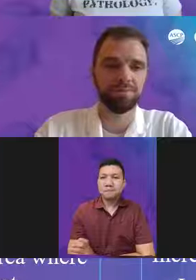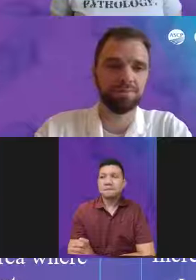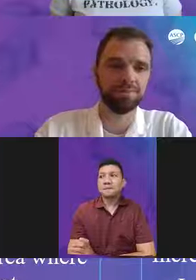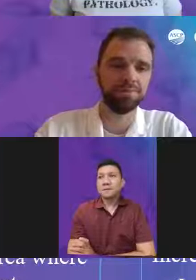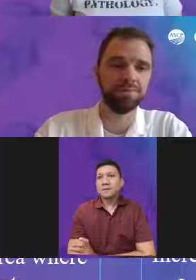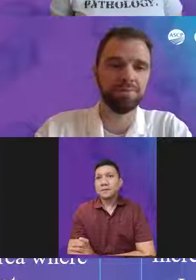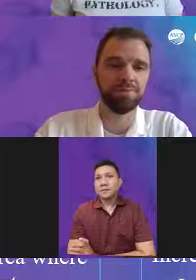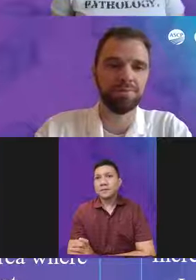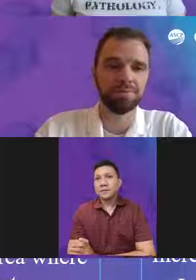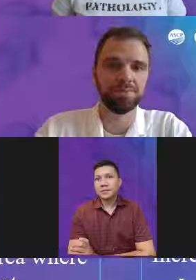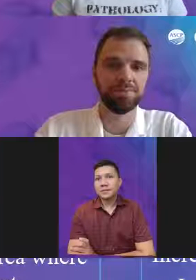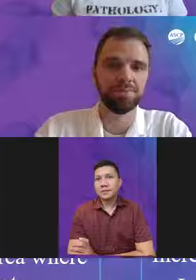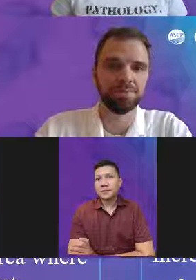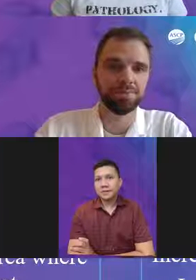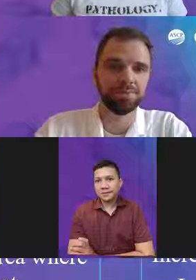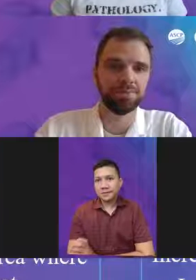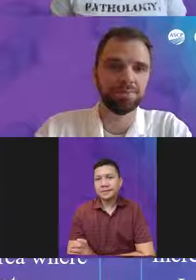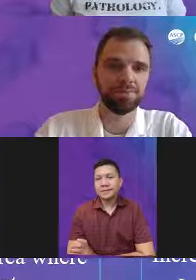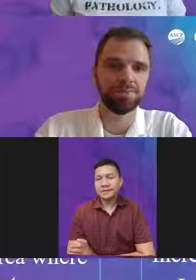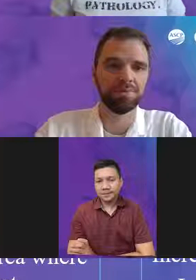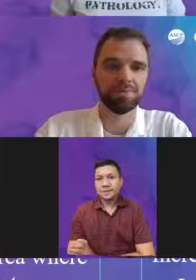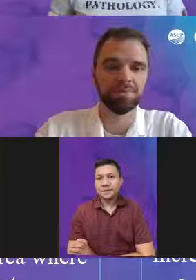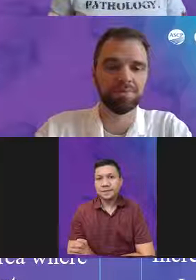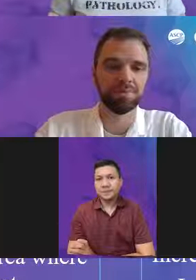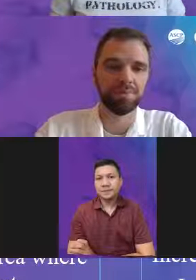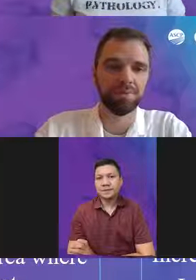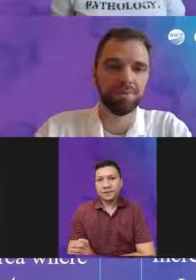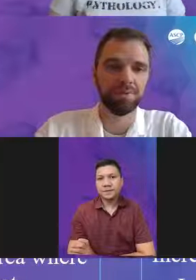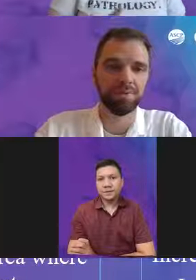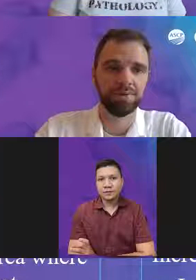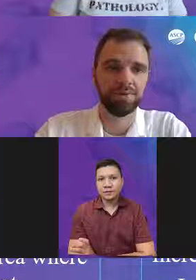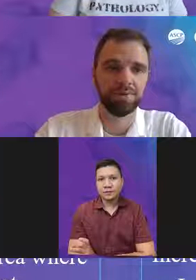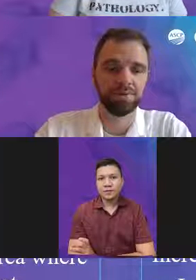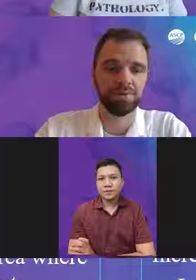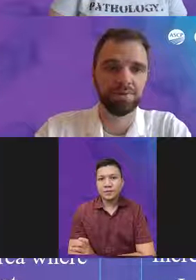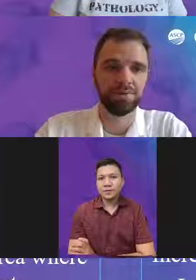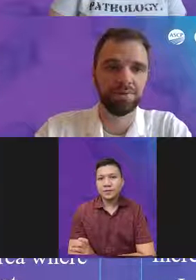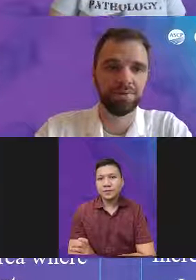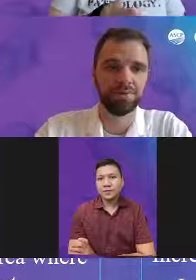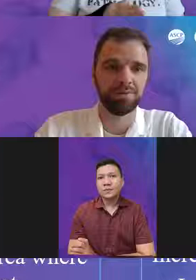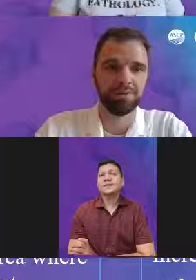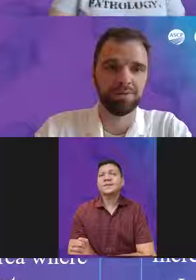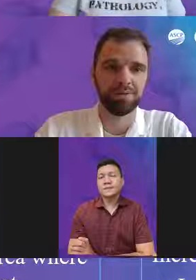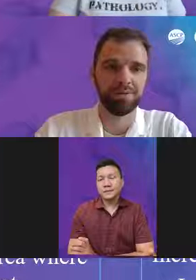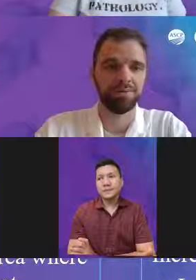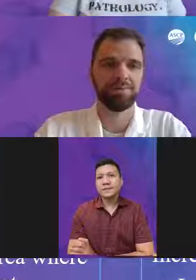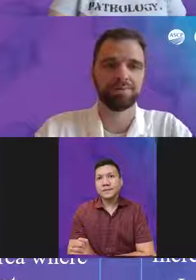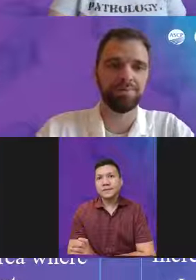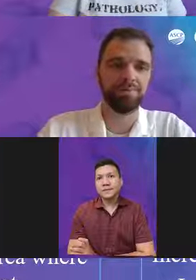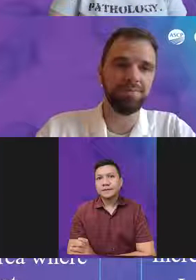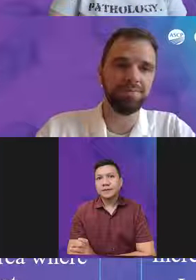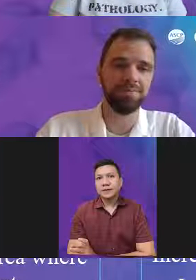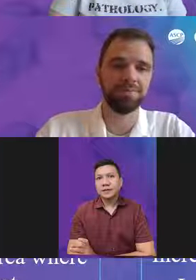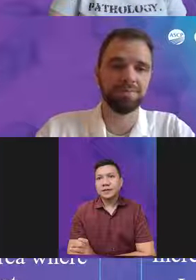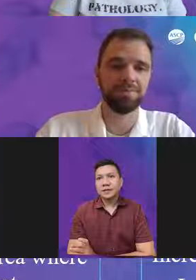we would not have as many people in the population as we do, because there would be a lot of medical mixed diagnosis. There would be a